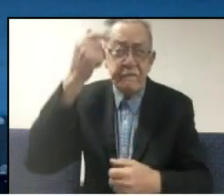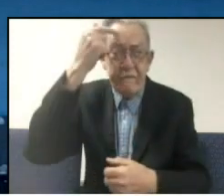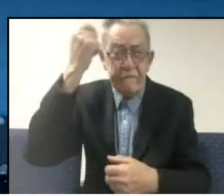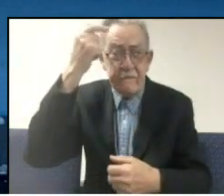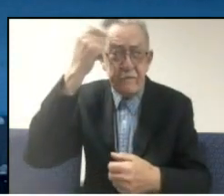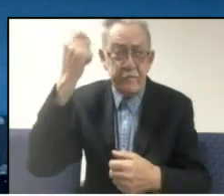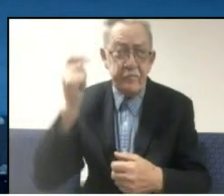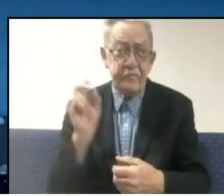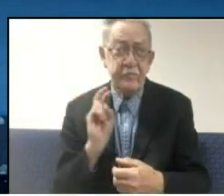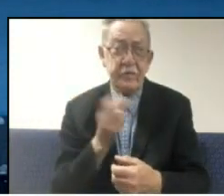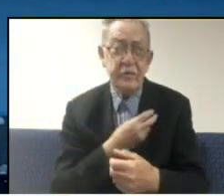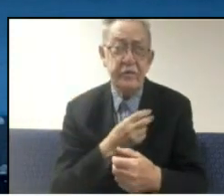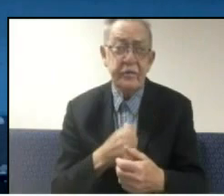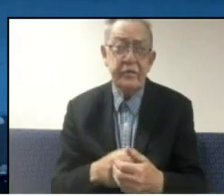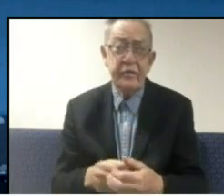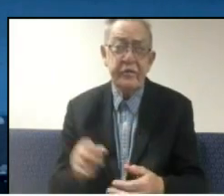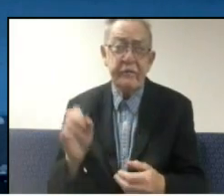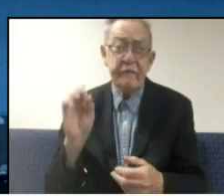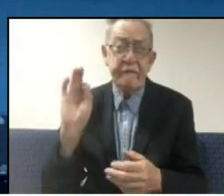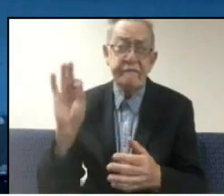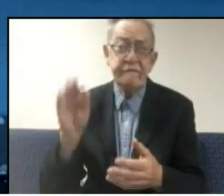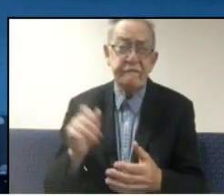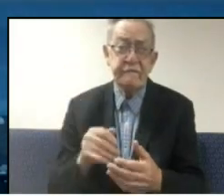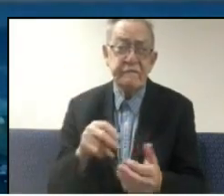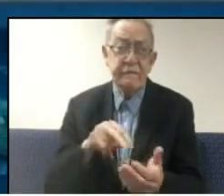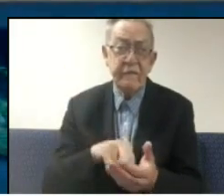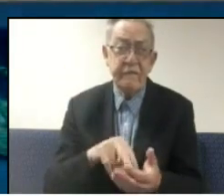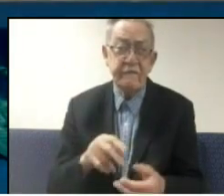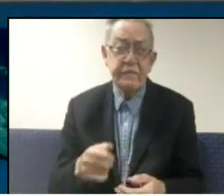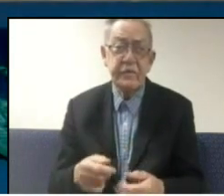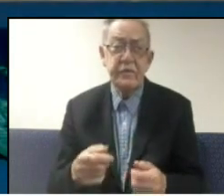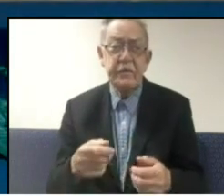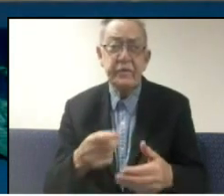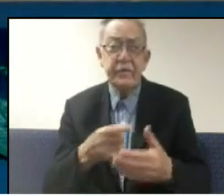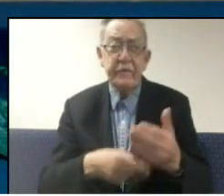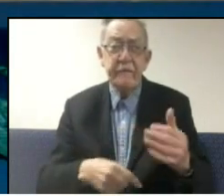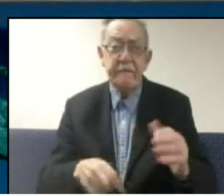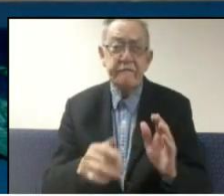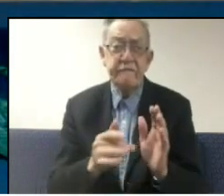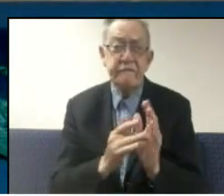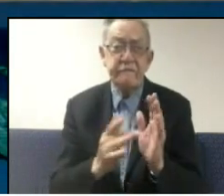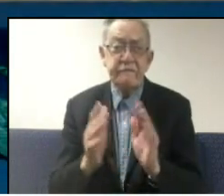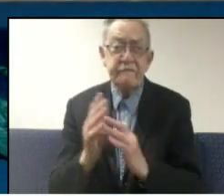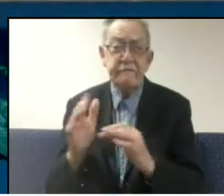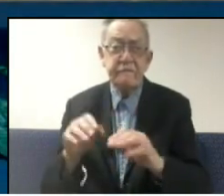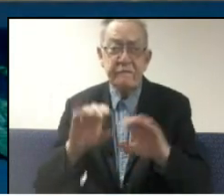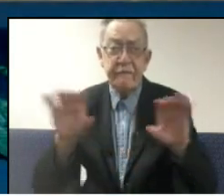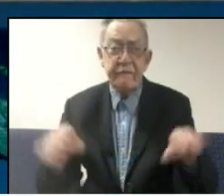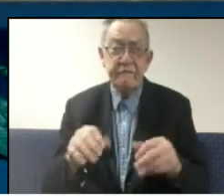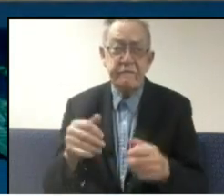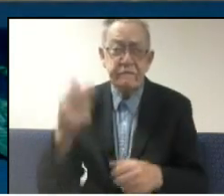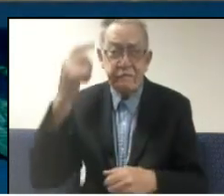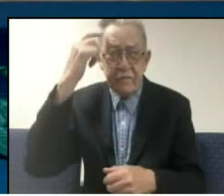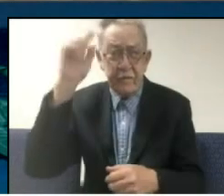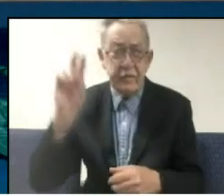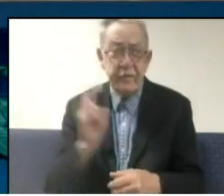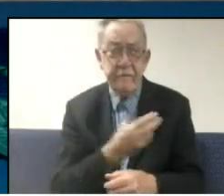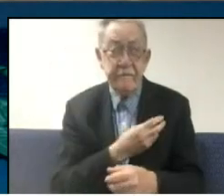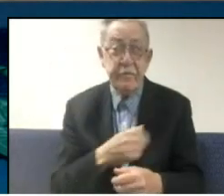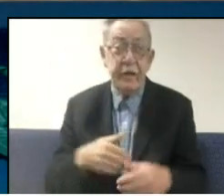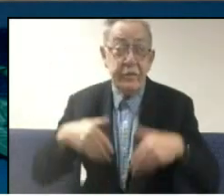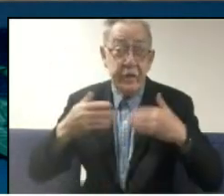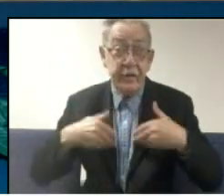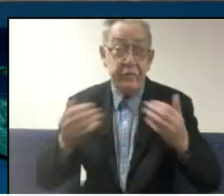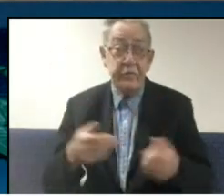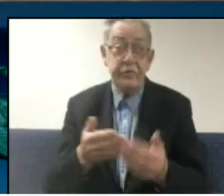in our evangelism and in our stand of just what Jesus did on our behalf. I'm so glad you're here. You may be